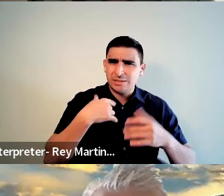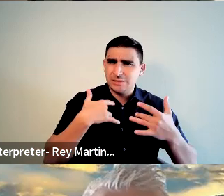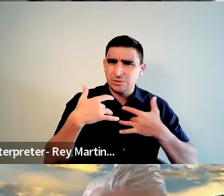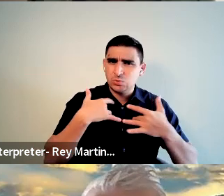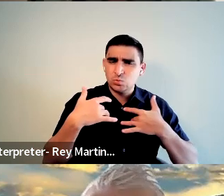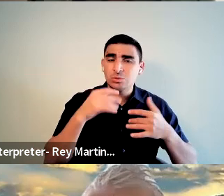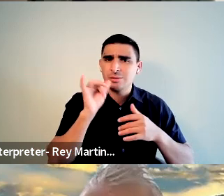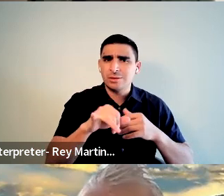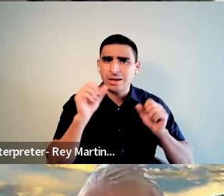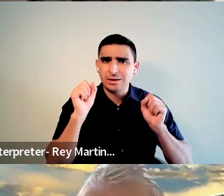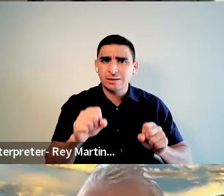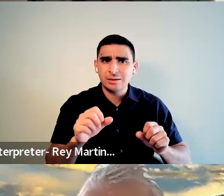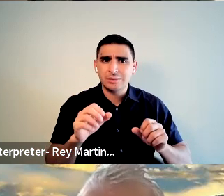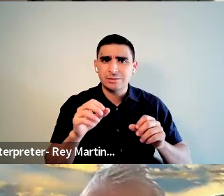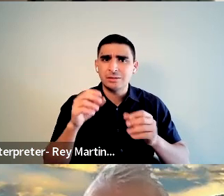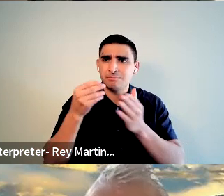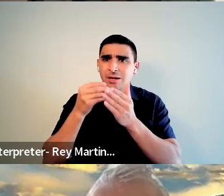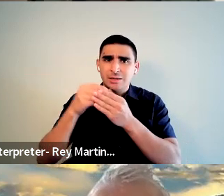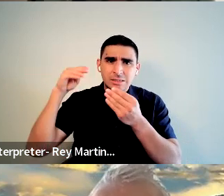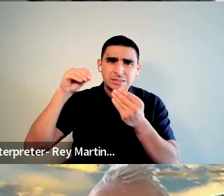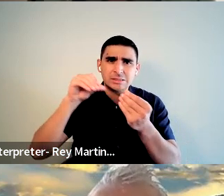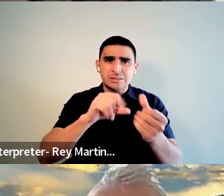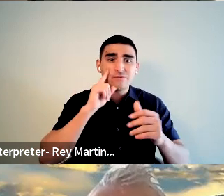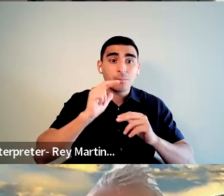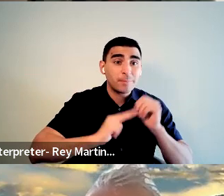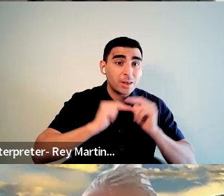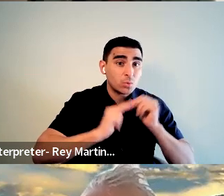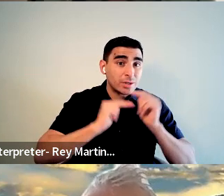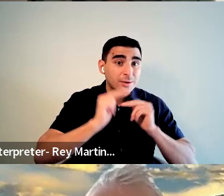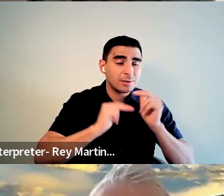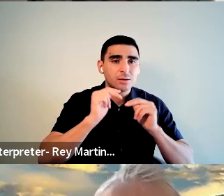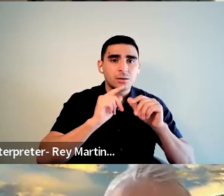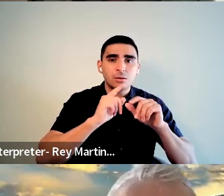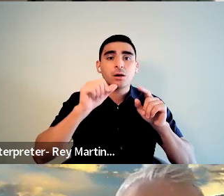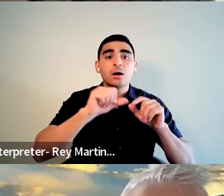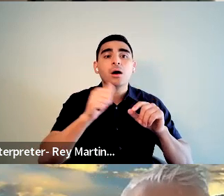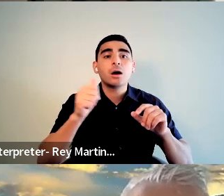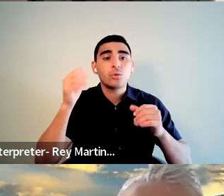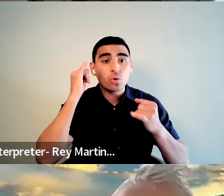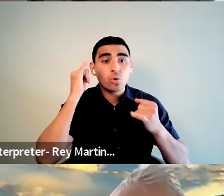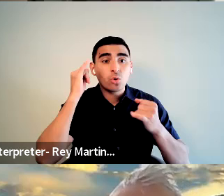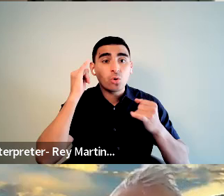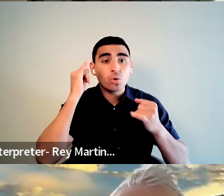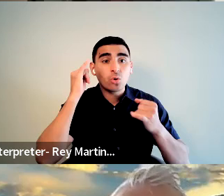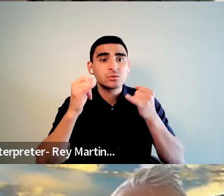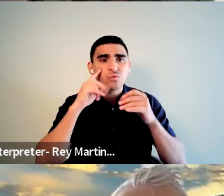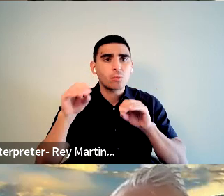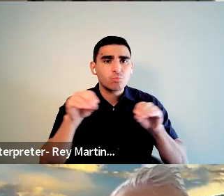that could sink a lot of dollars into buildings, and some of the other ideas that you all have had about more